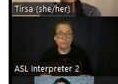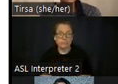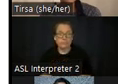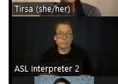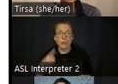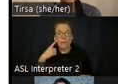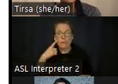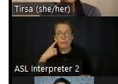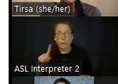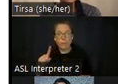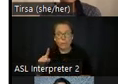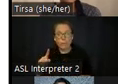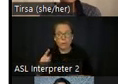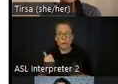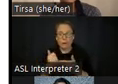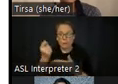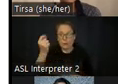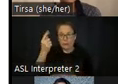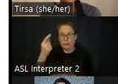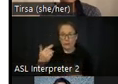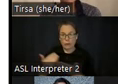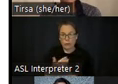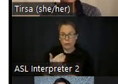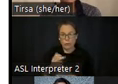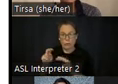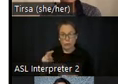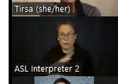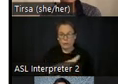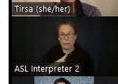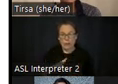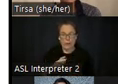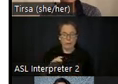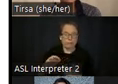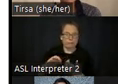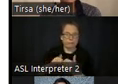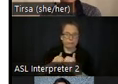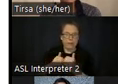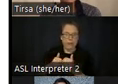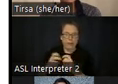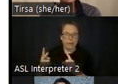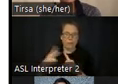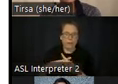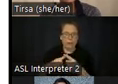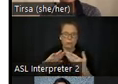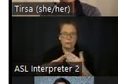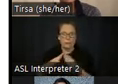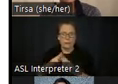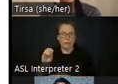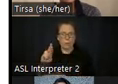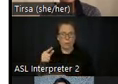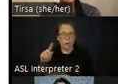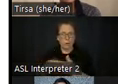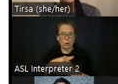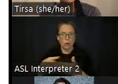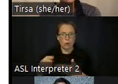terms of understanding where the new oversight board will sit in the city's org chart, there may be another bureau that is also a good fit in